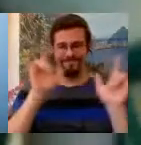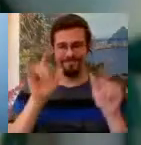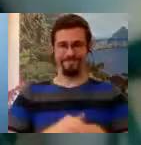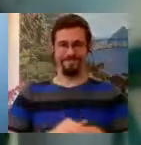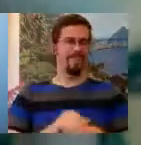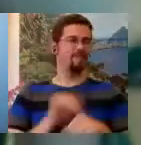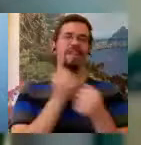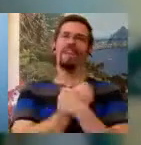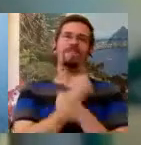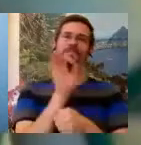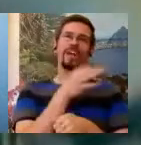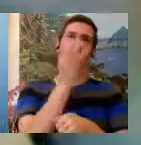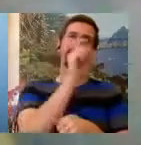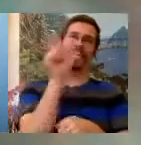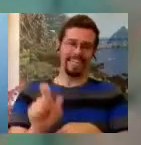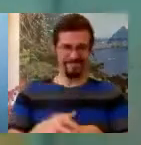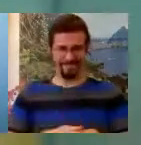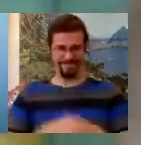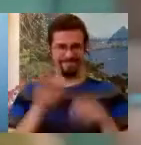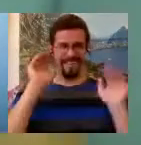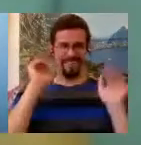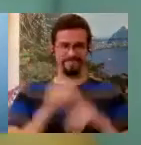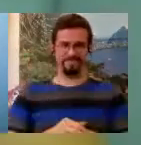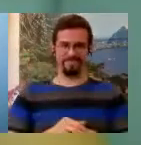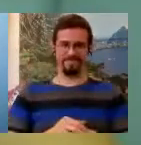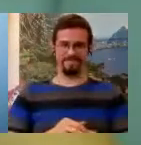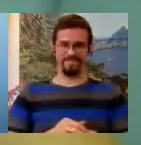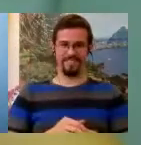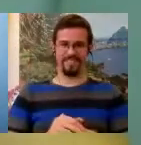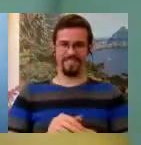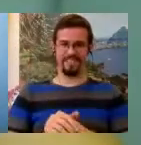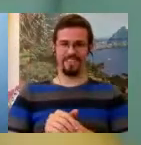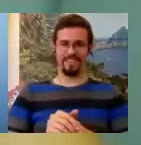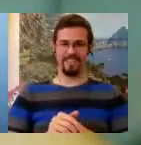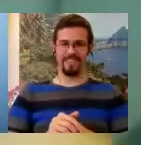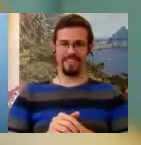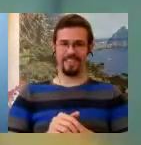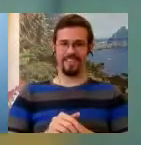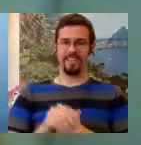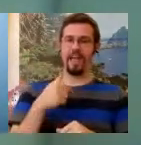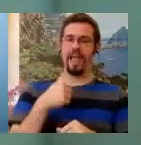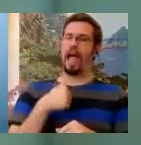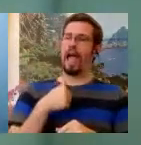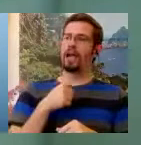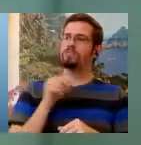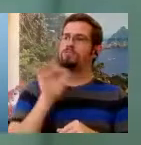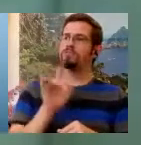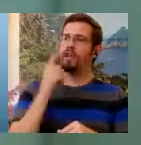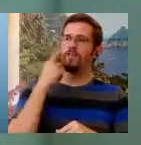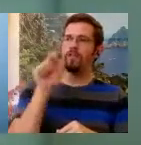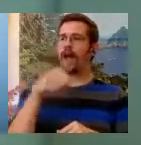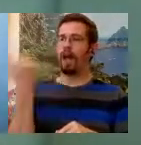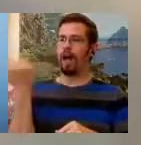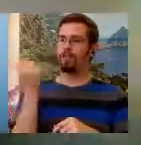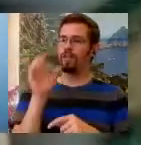France. Bye-bye. Bye-bye. So that I leave space for the other channel. All right,